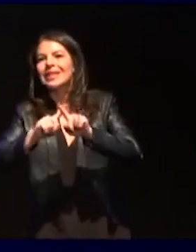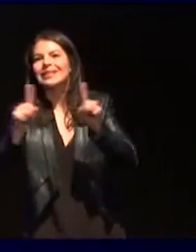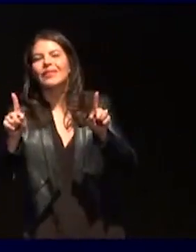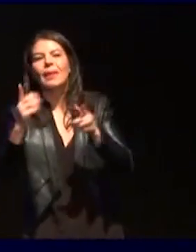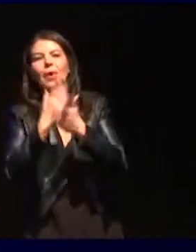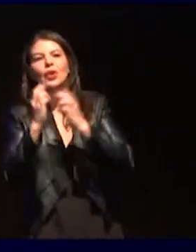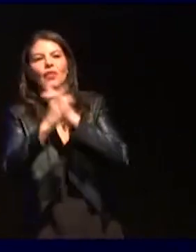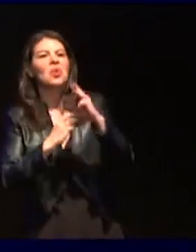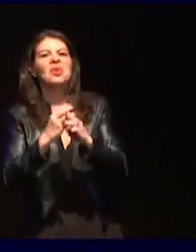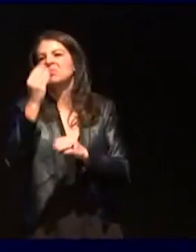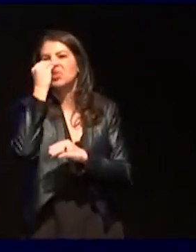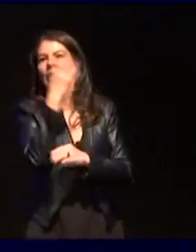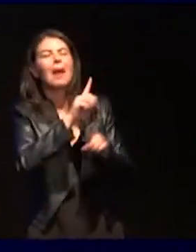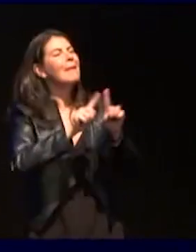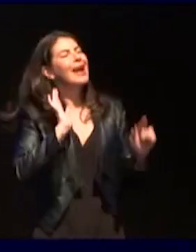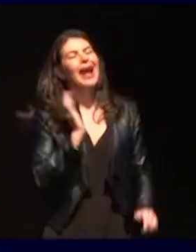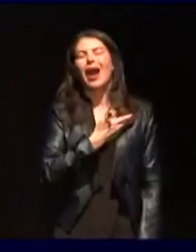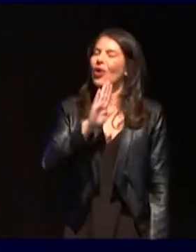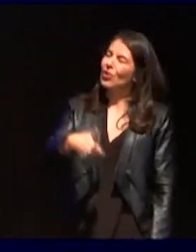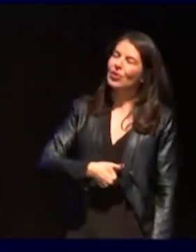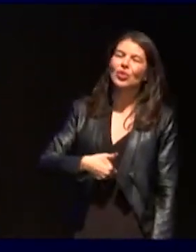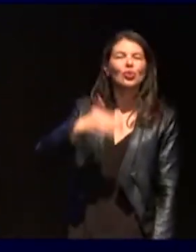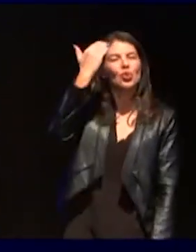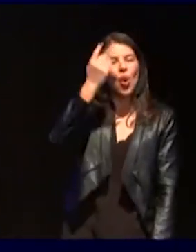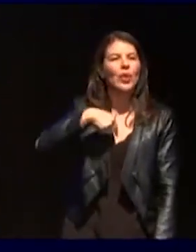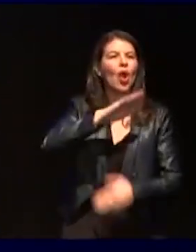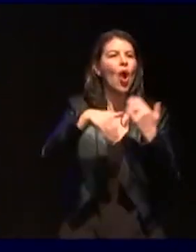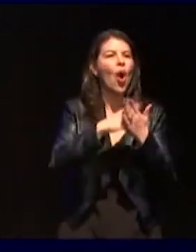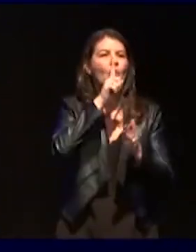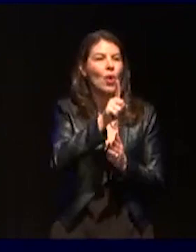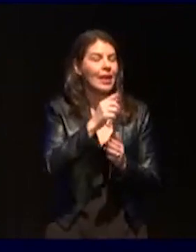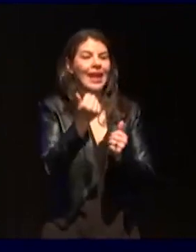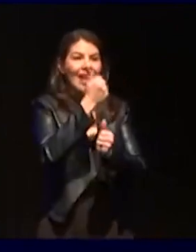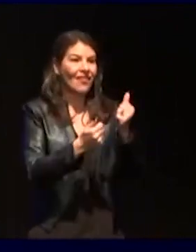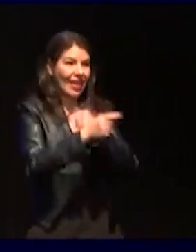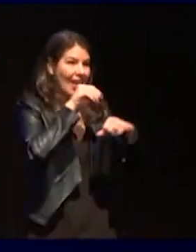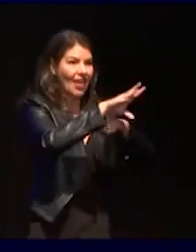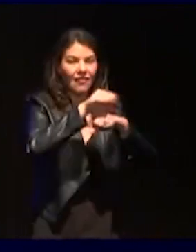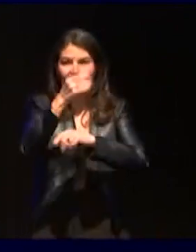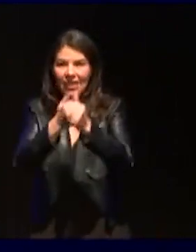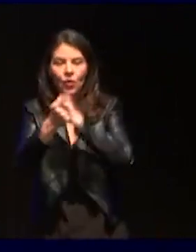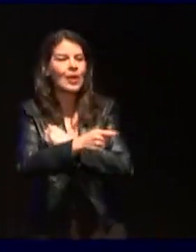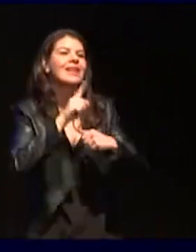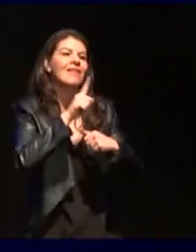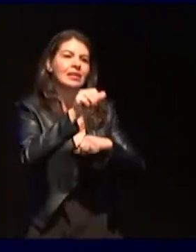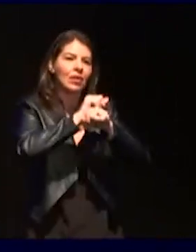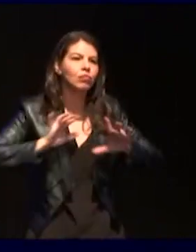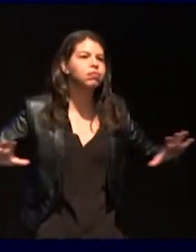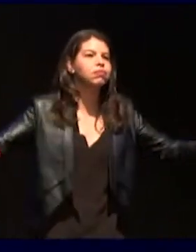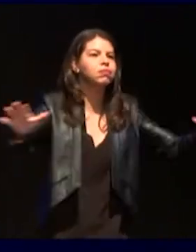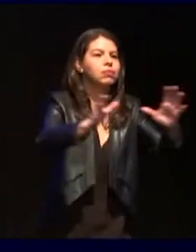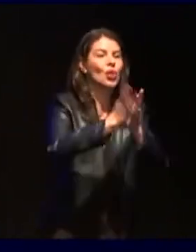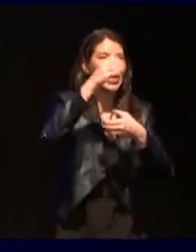we're unaffected by it, but our souls know that we are one. And whatever affects one individually affects everyone collectively. So the